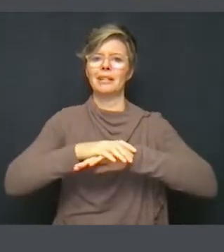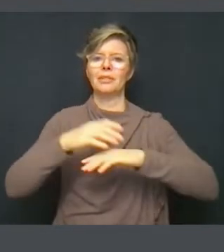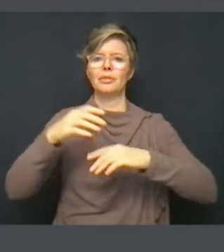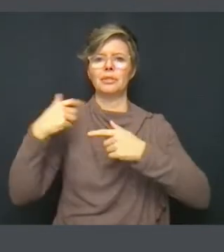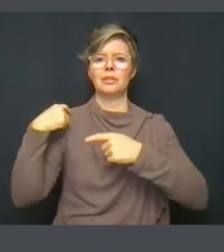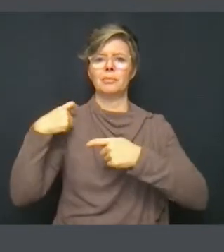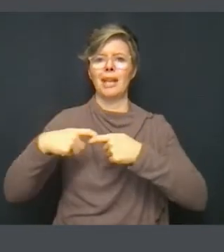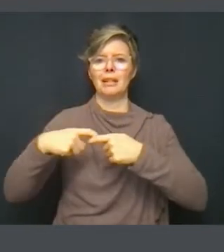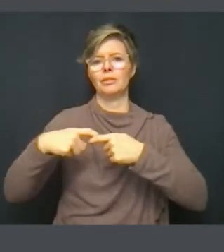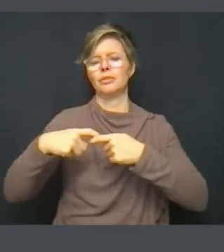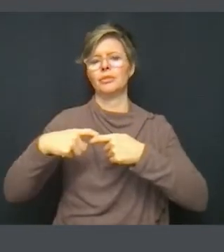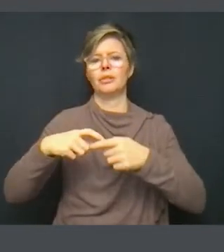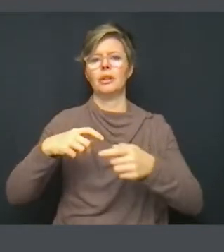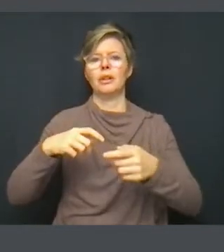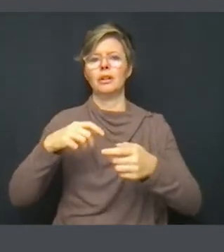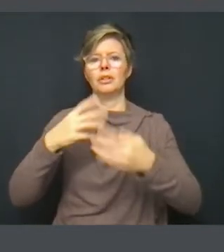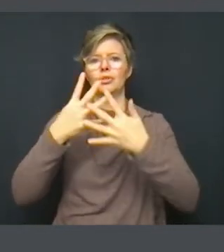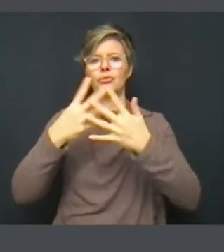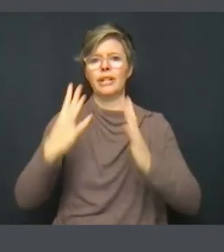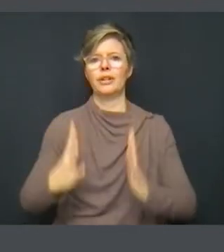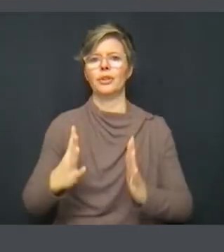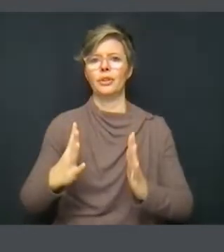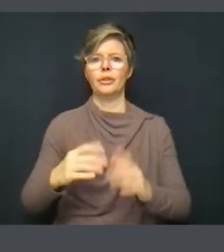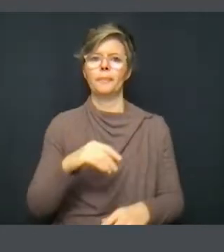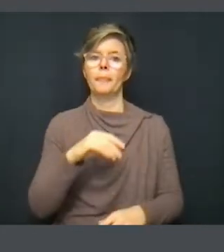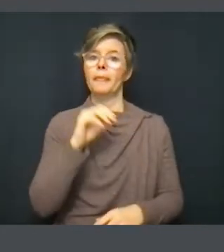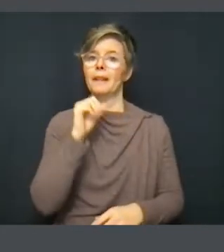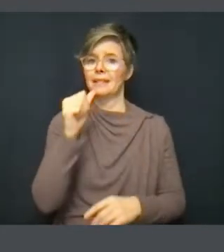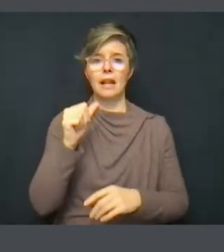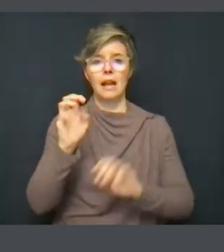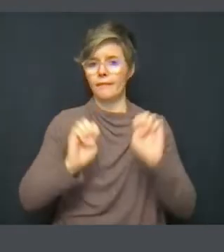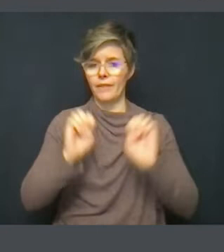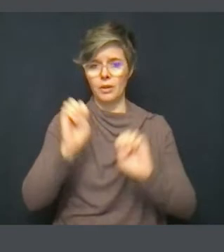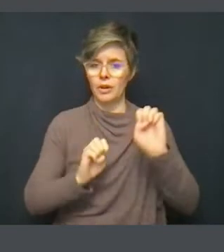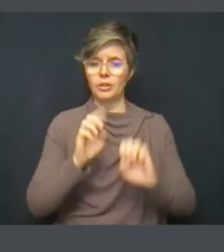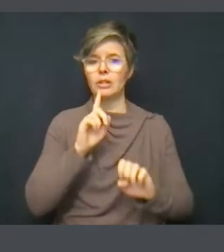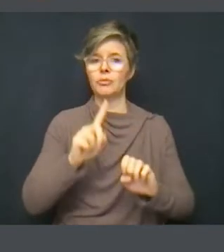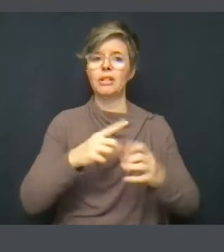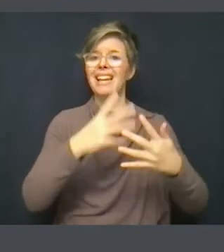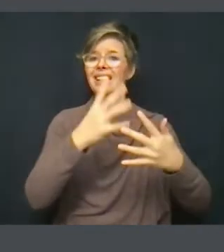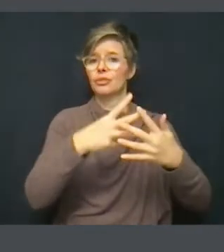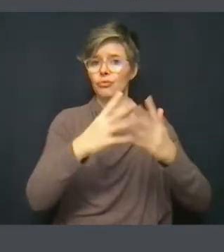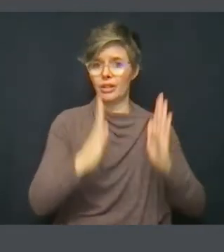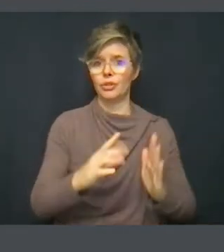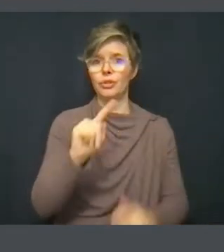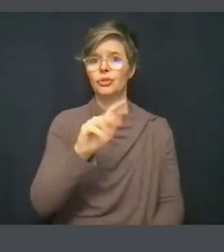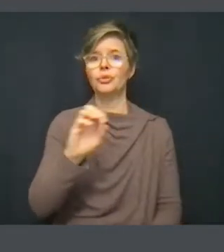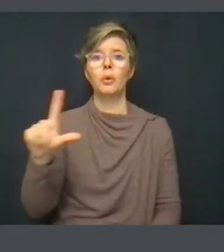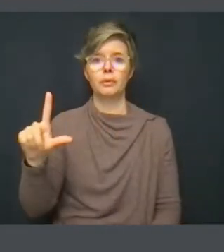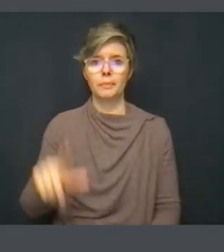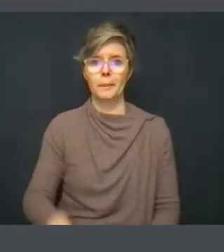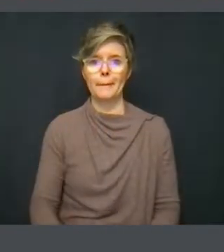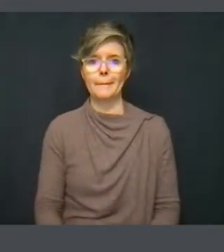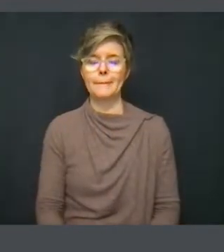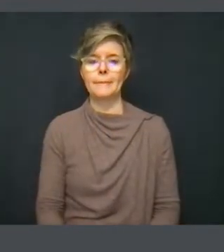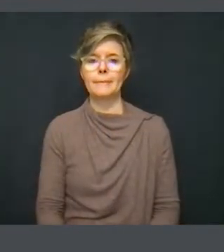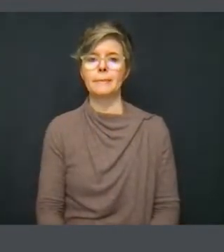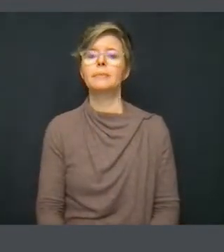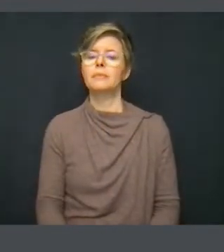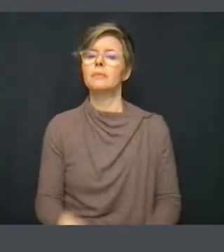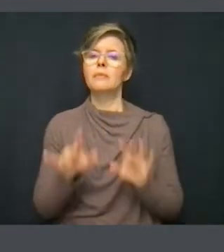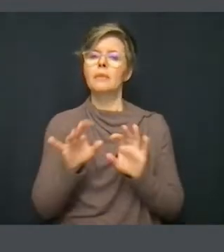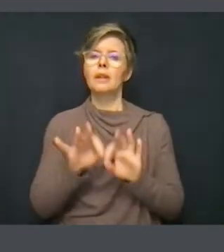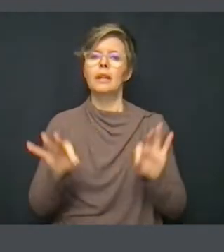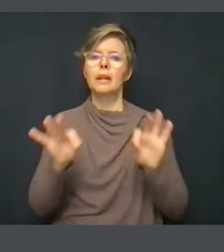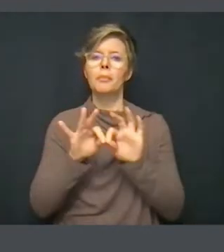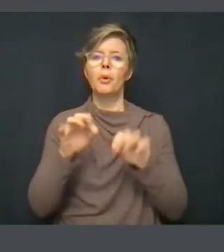not an assessment, but screenings are like extremely important, of course, in the assessment process, because a lot of